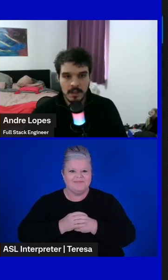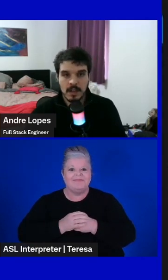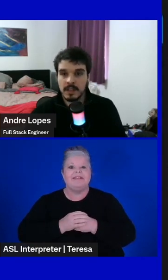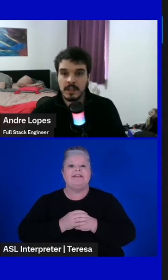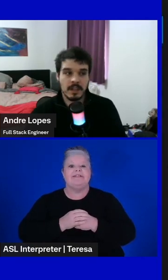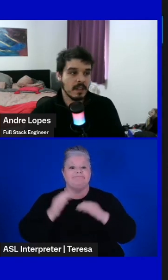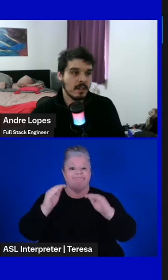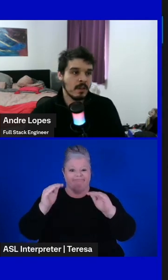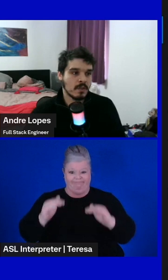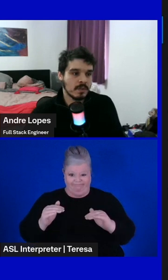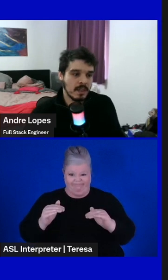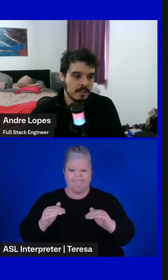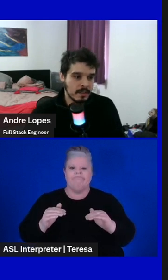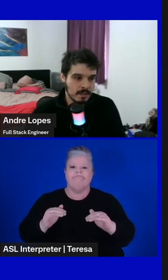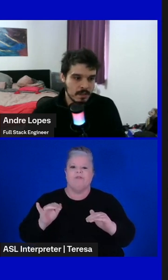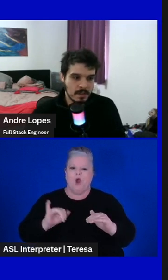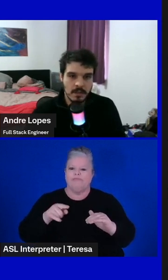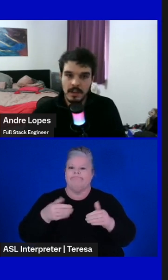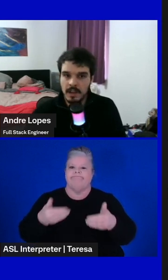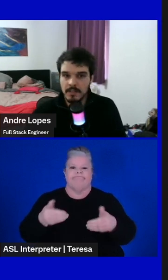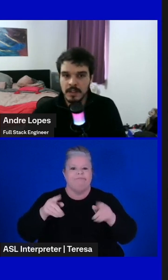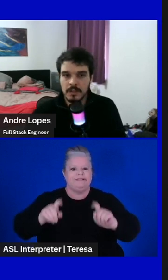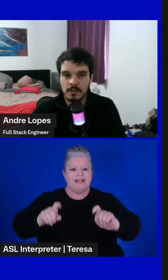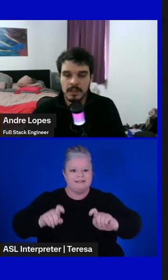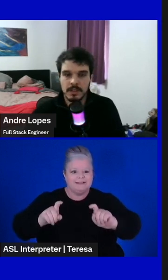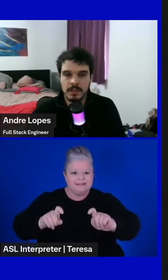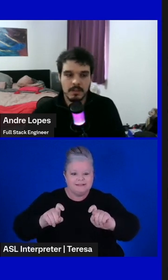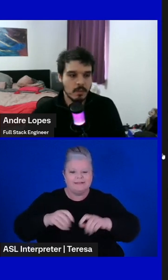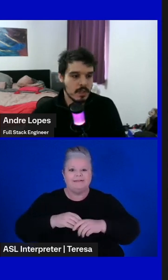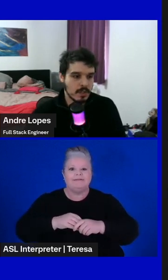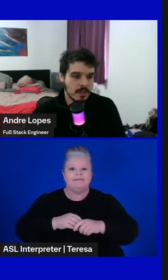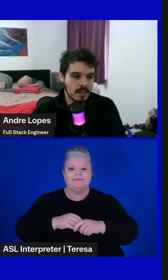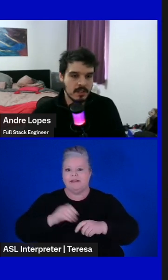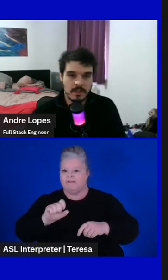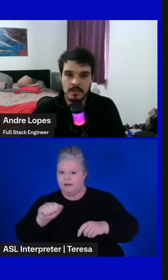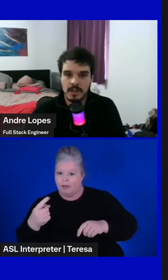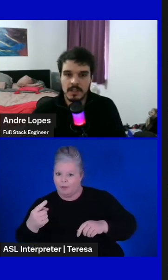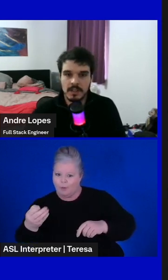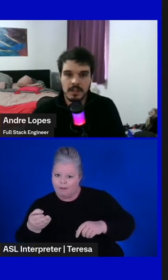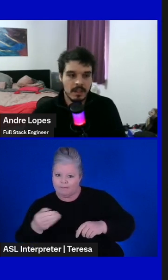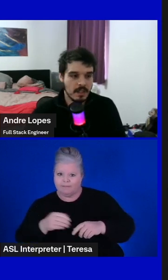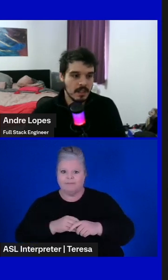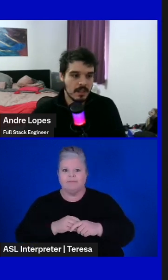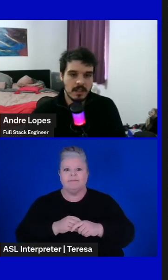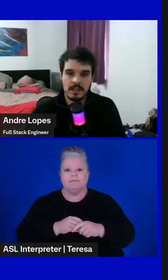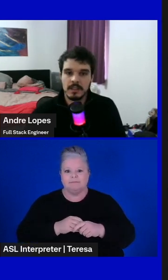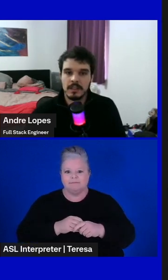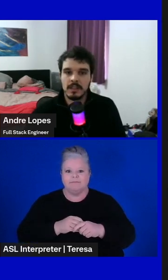Here, and then I can also test it. I have another one here, which I just need to get